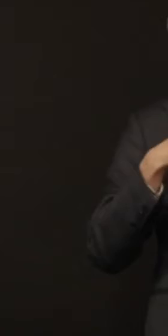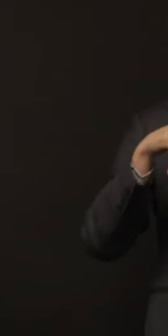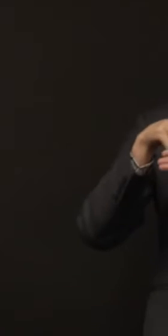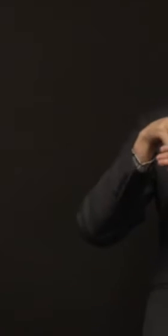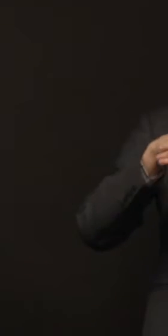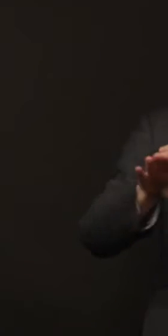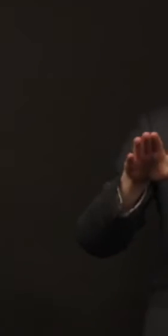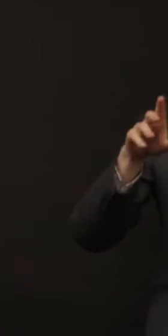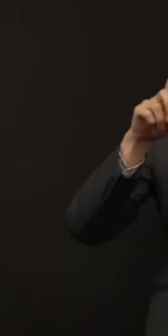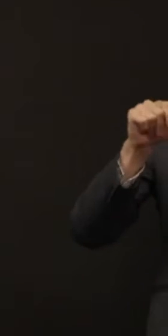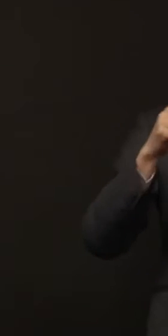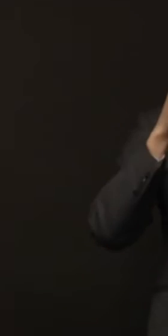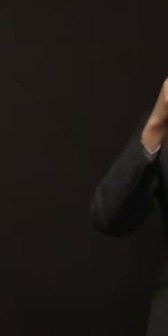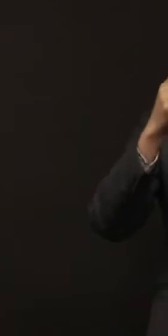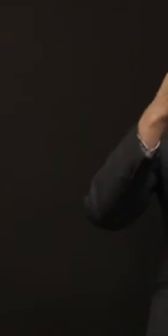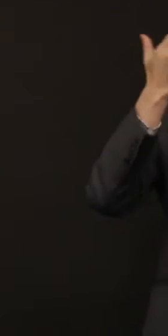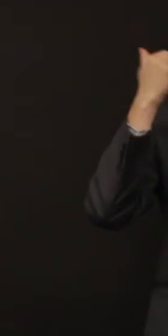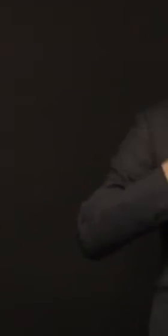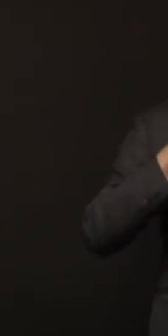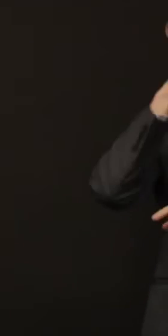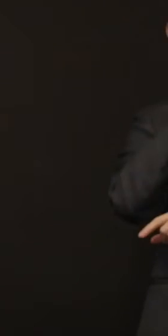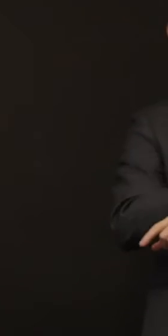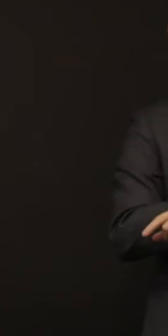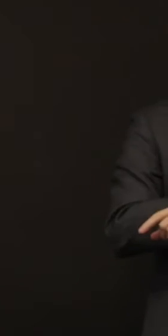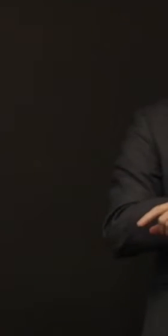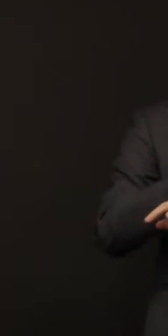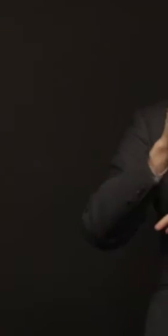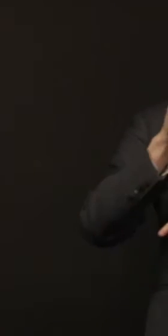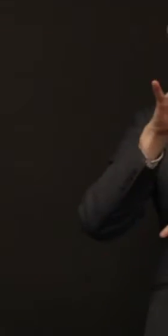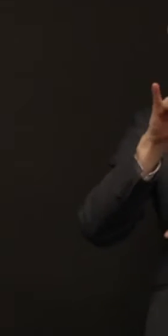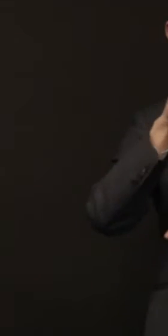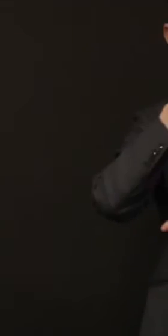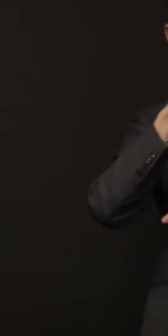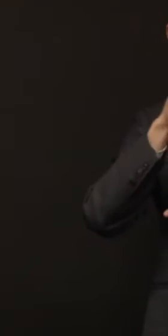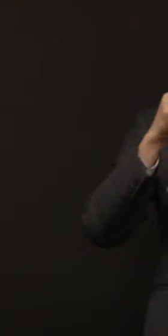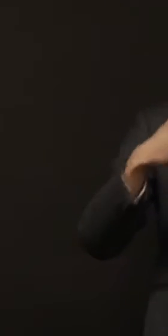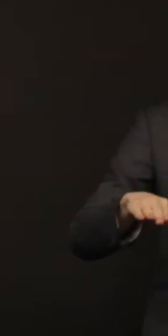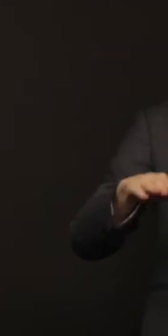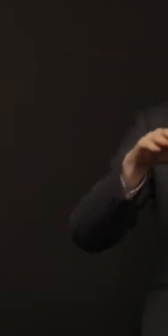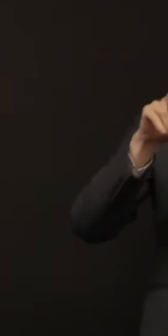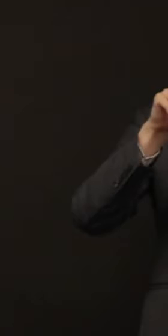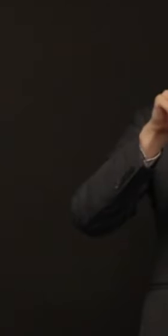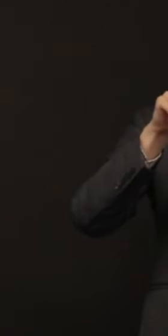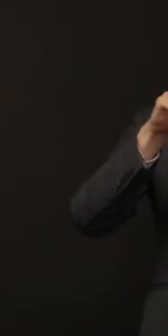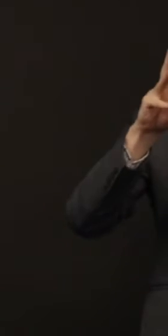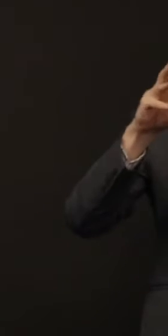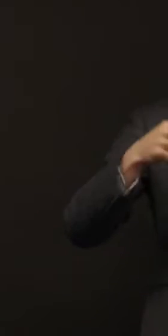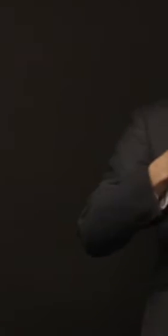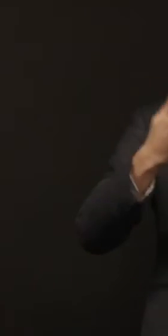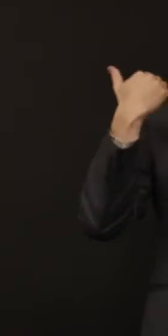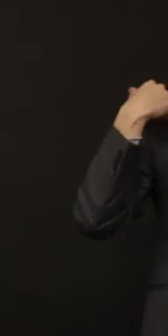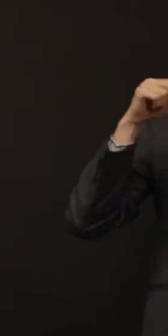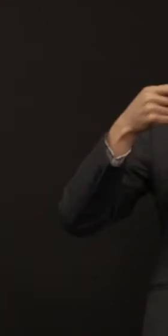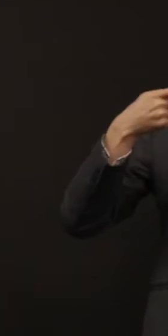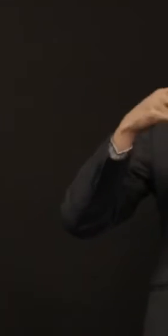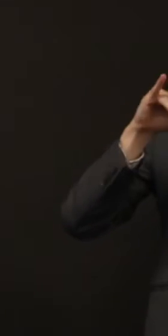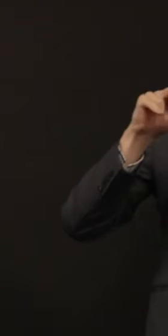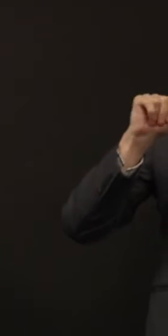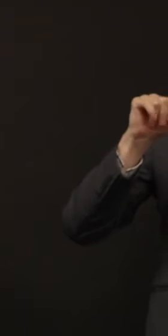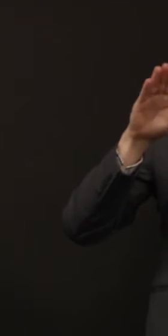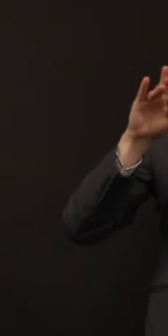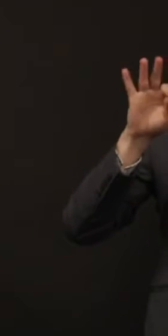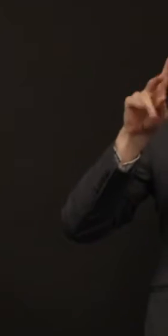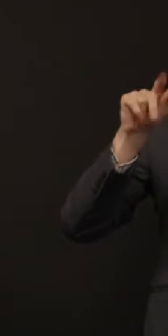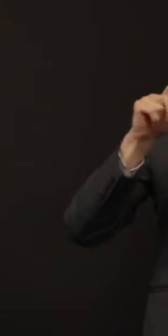our son Jeffrey, who was born 36 years ago with spina bifida, a milder form of it.